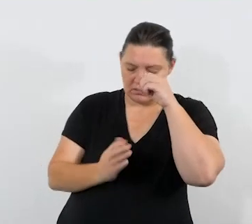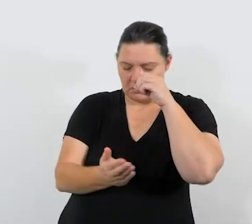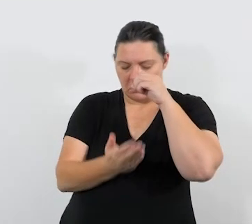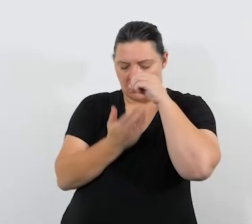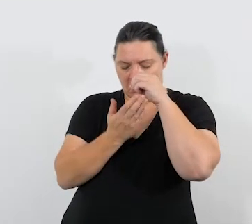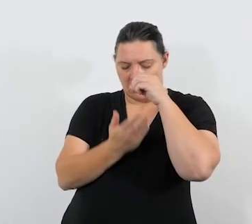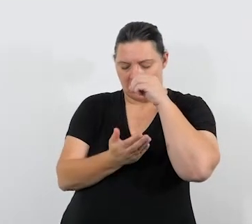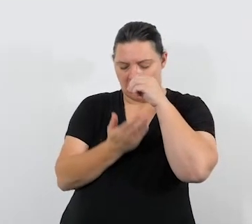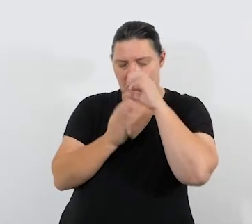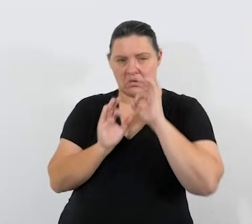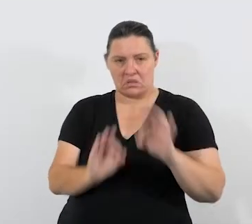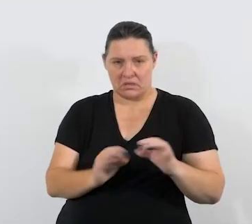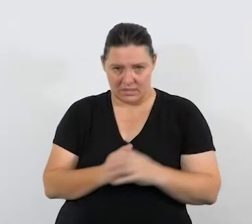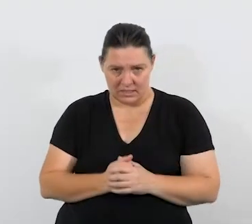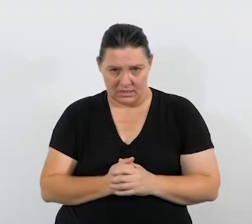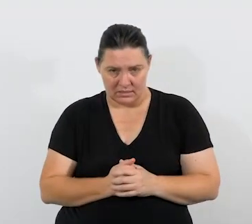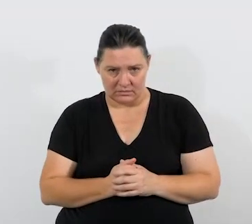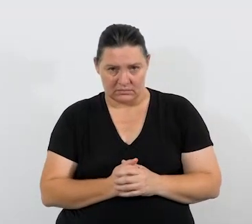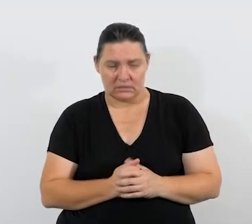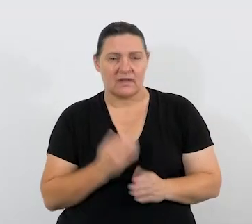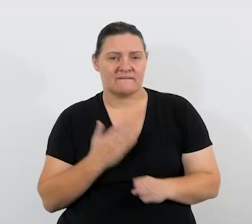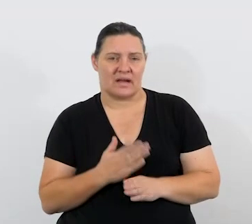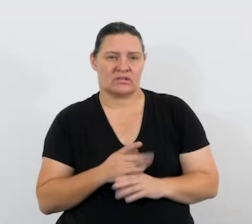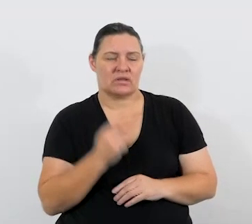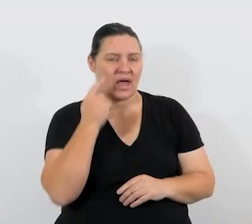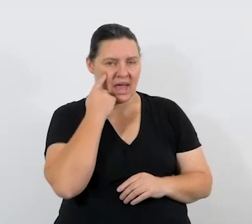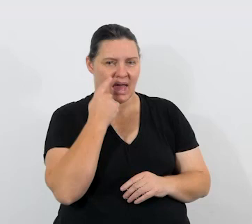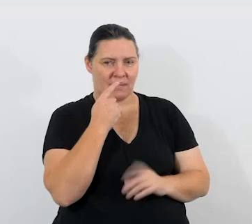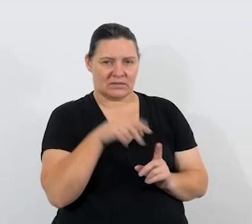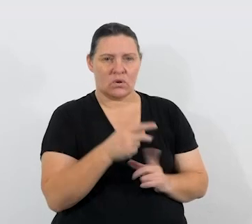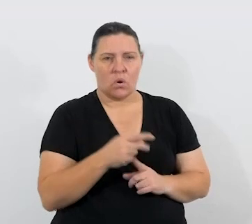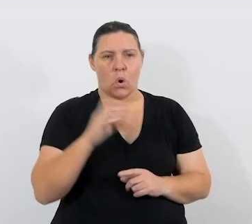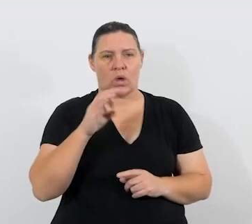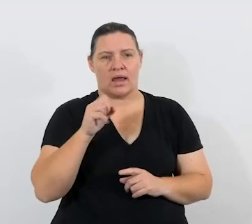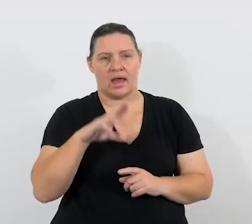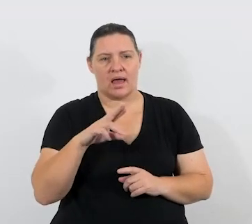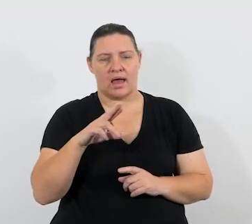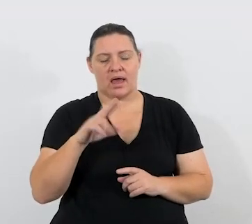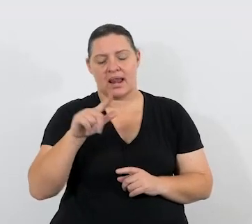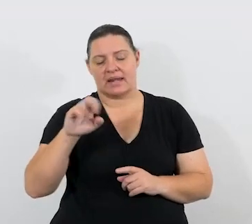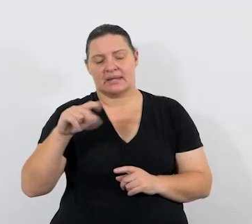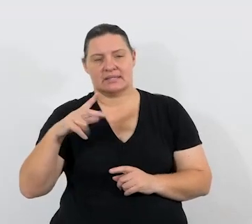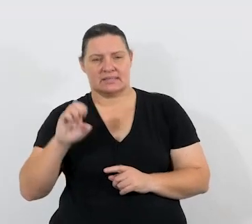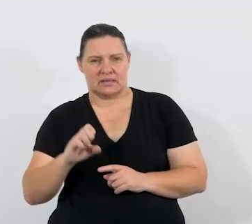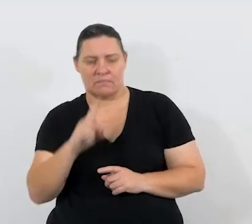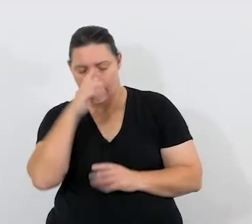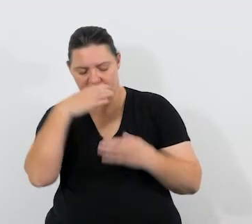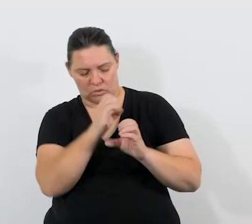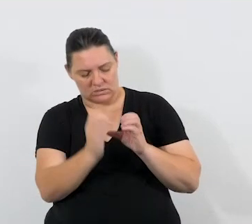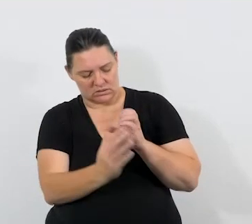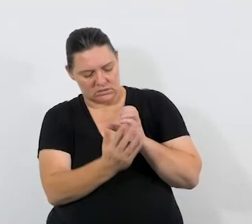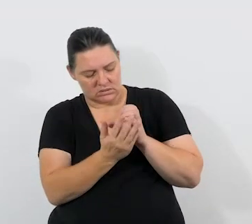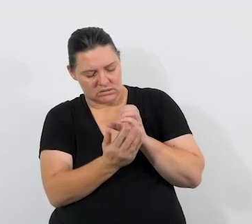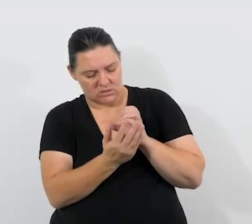object into focus. That is the function of the eyepiece or the ocular lens. It is to bring the object to